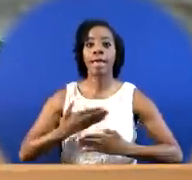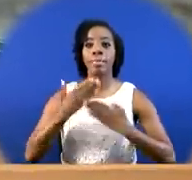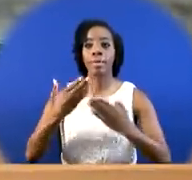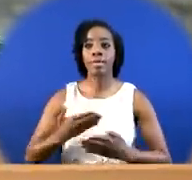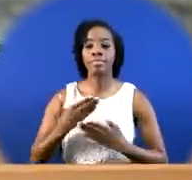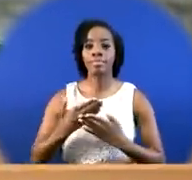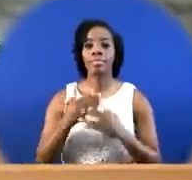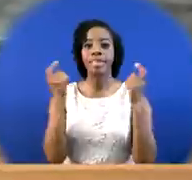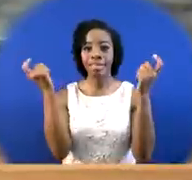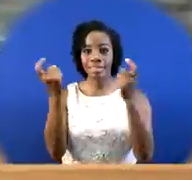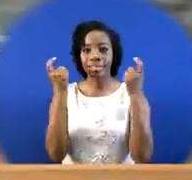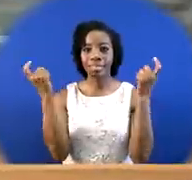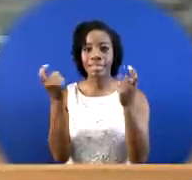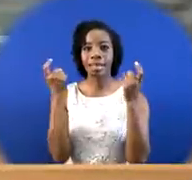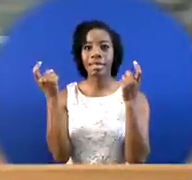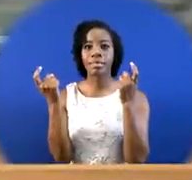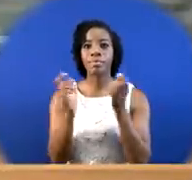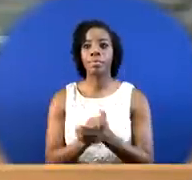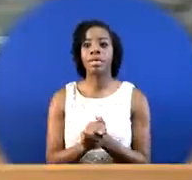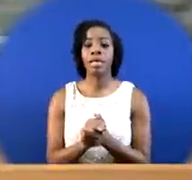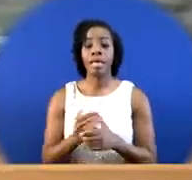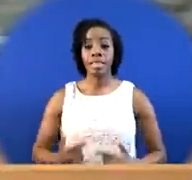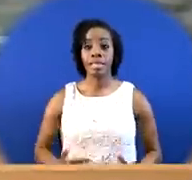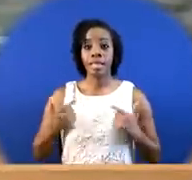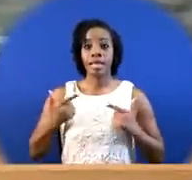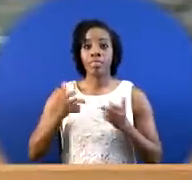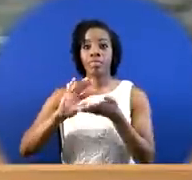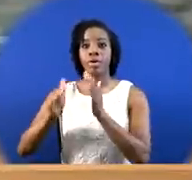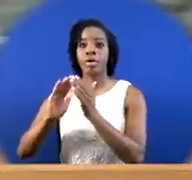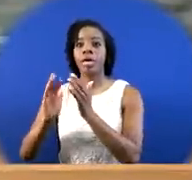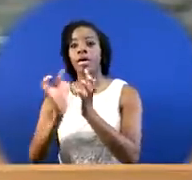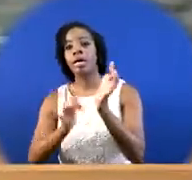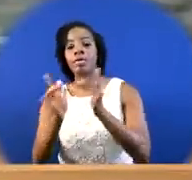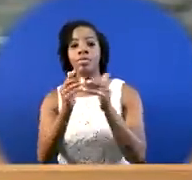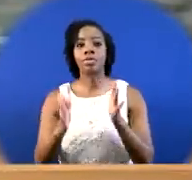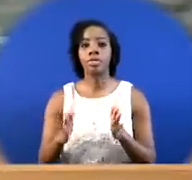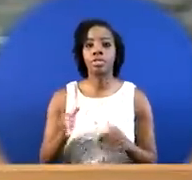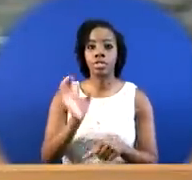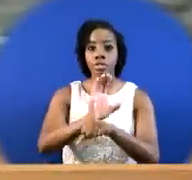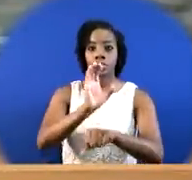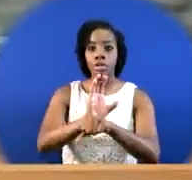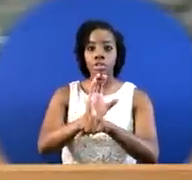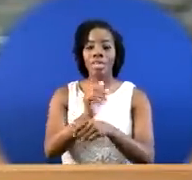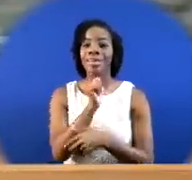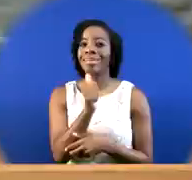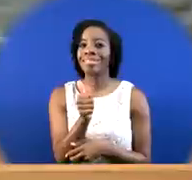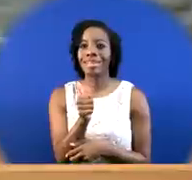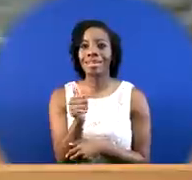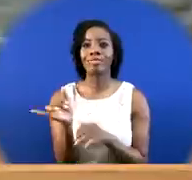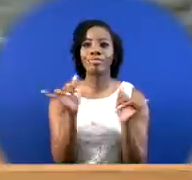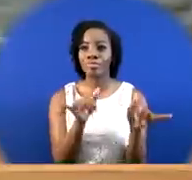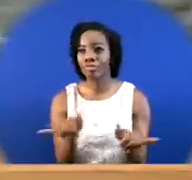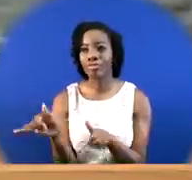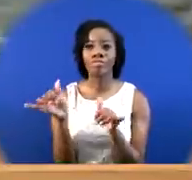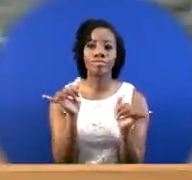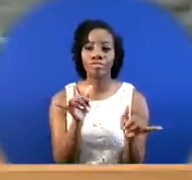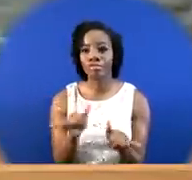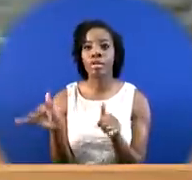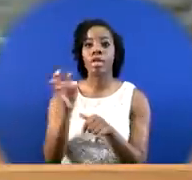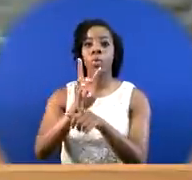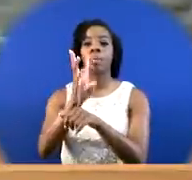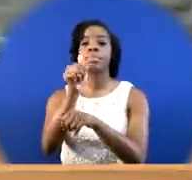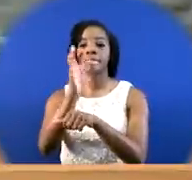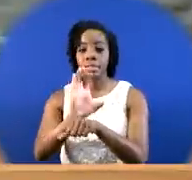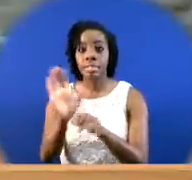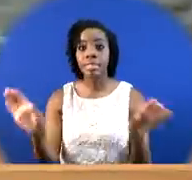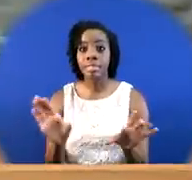Sunday in the life of the Christian church. Listen, this is not something that just Wheeler Avenue does. This is not just